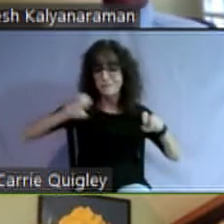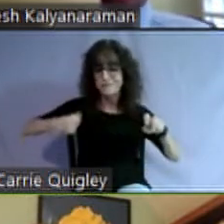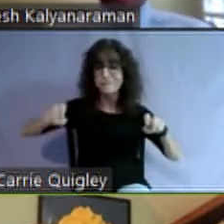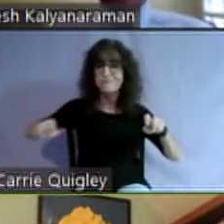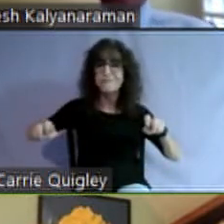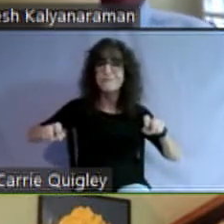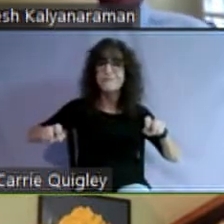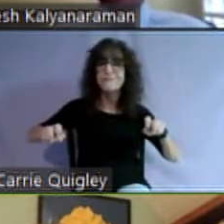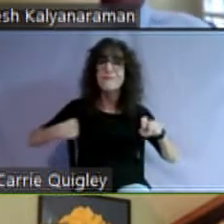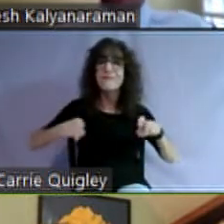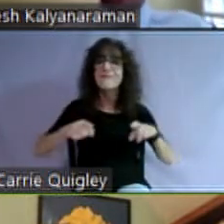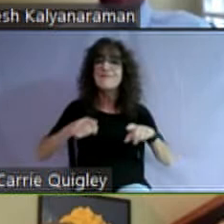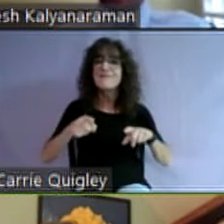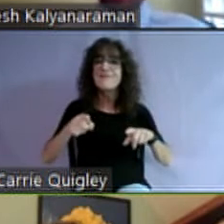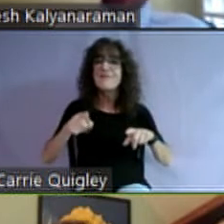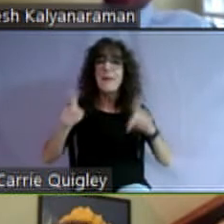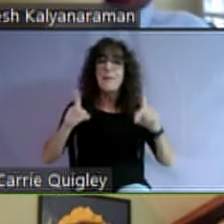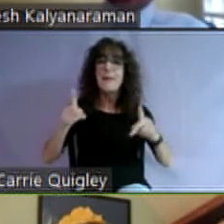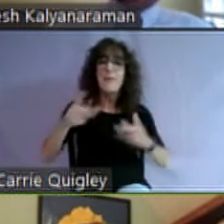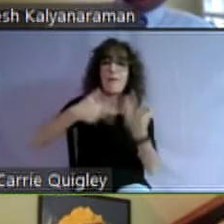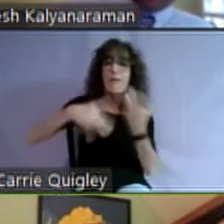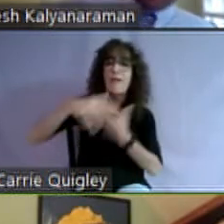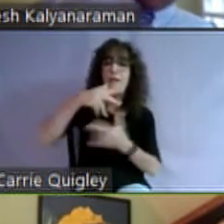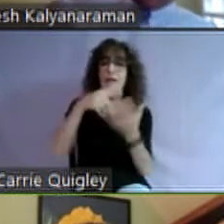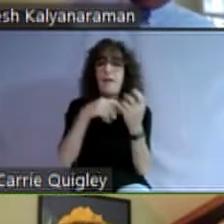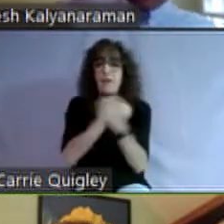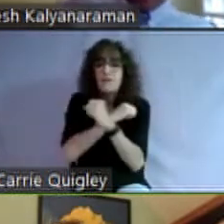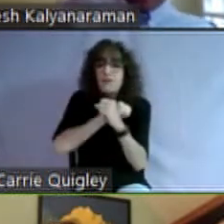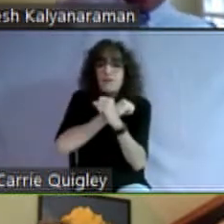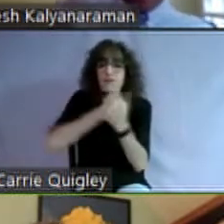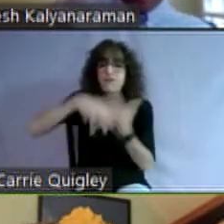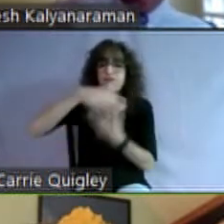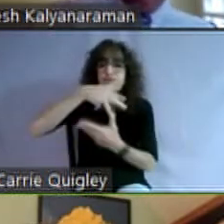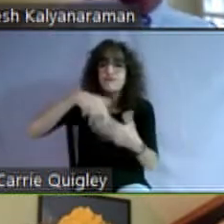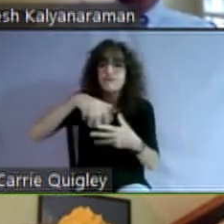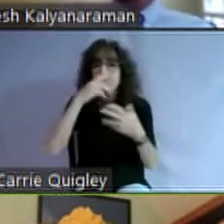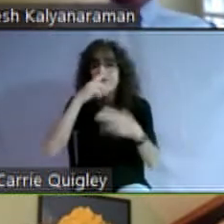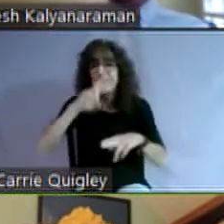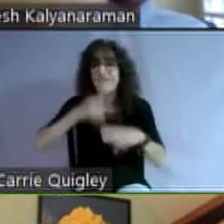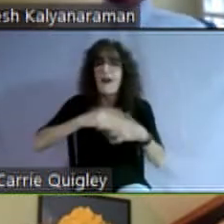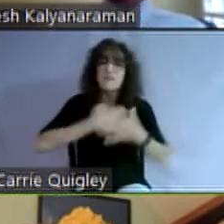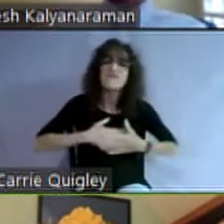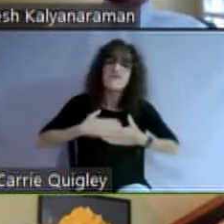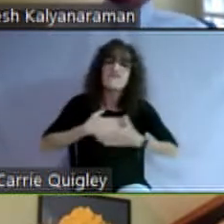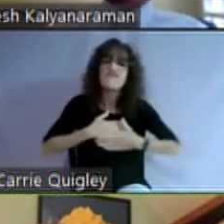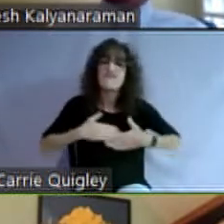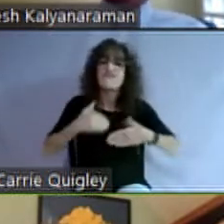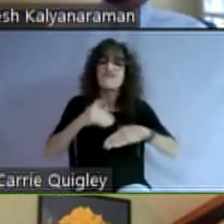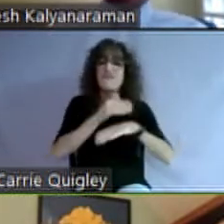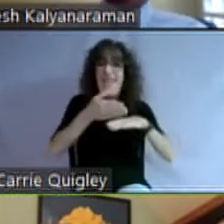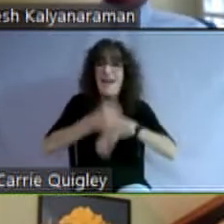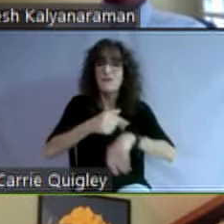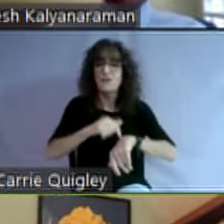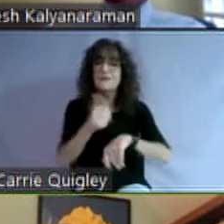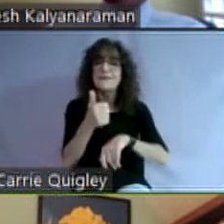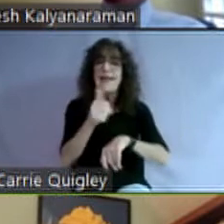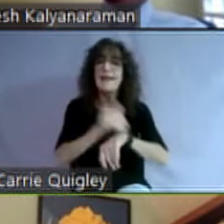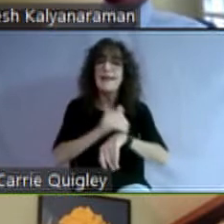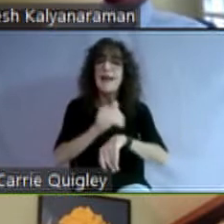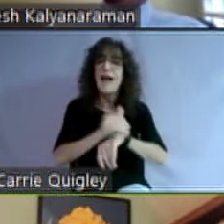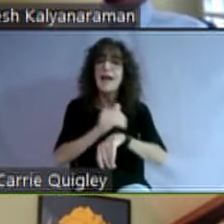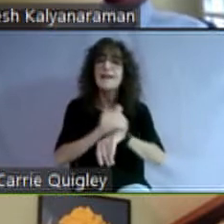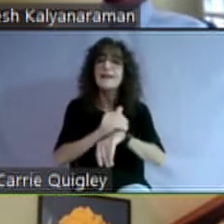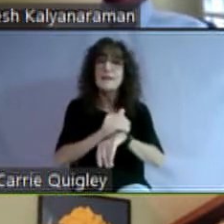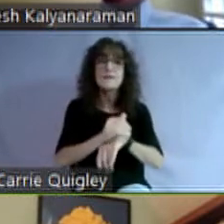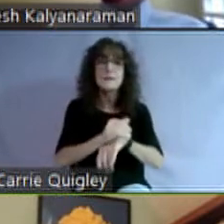separated. They tended to congregate and start to have a little too much fun in the evening. And that's been done in a lot